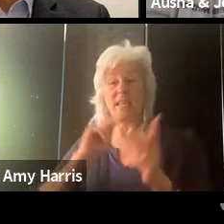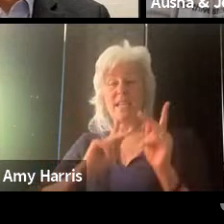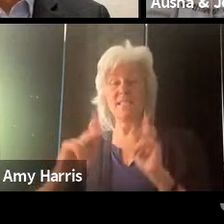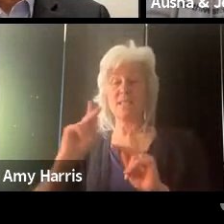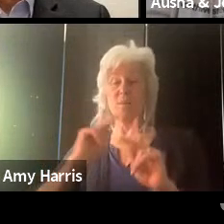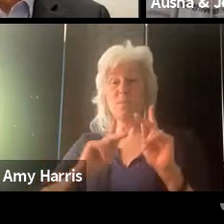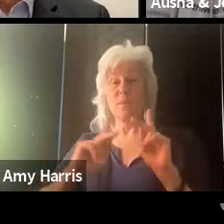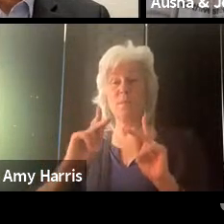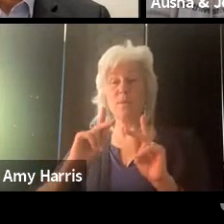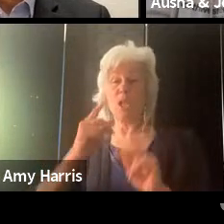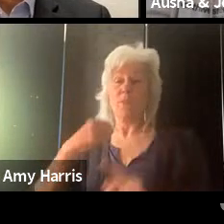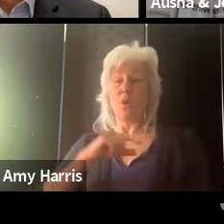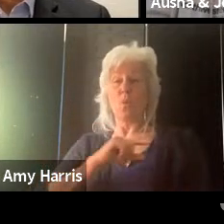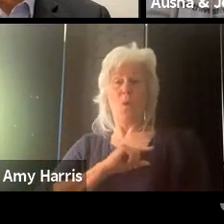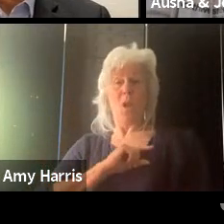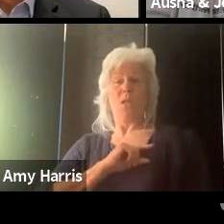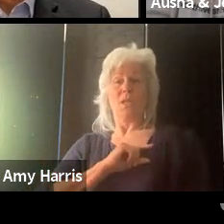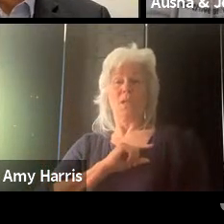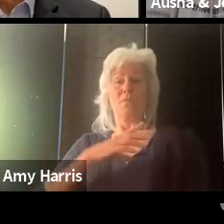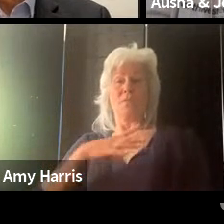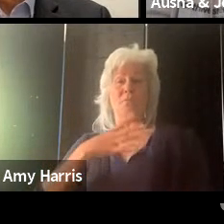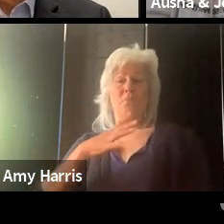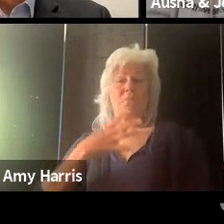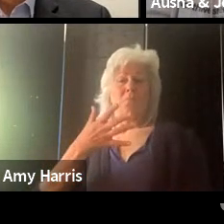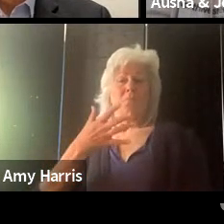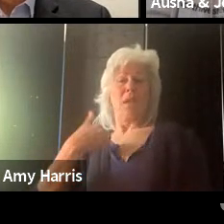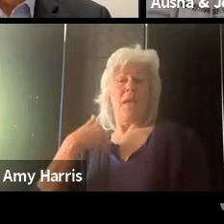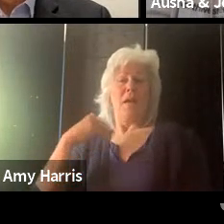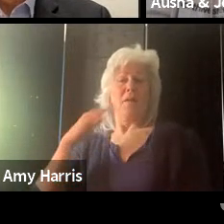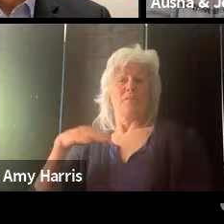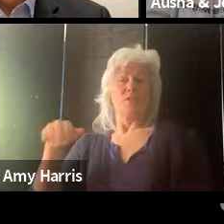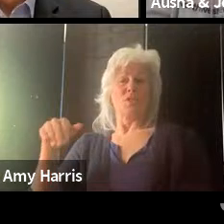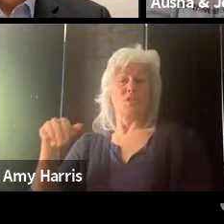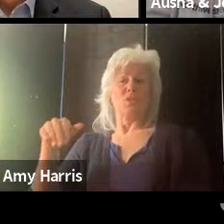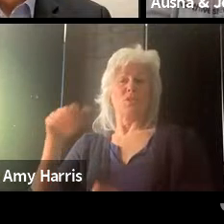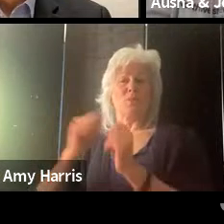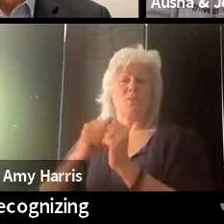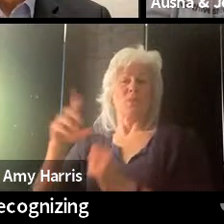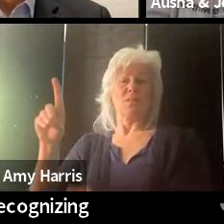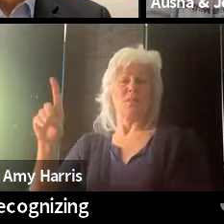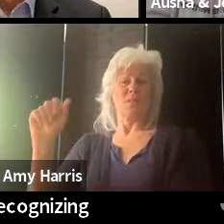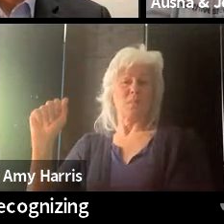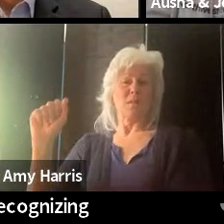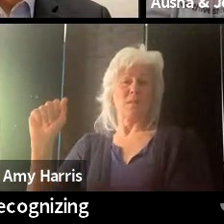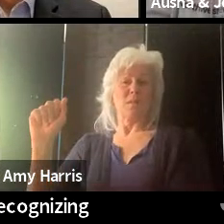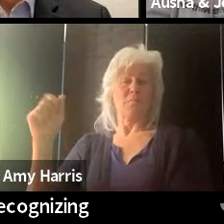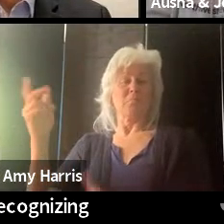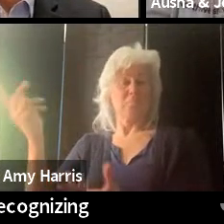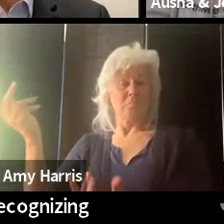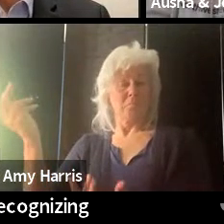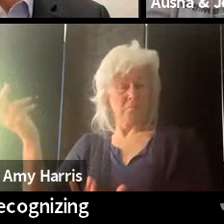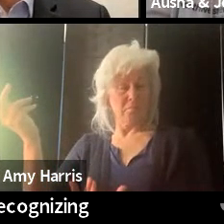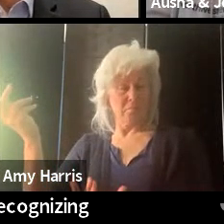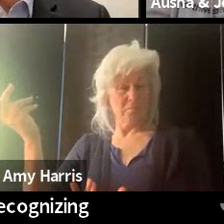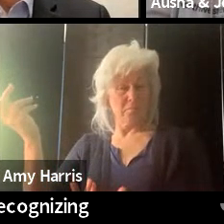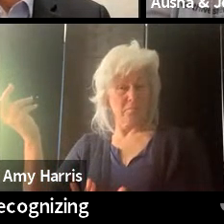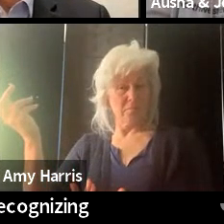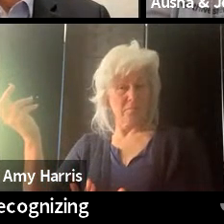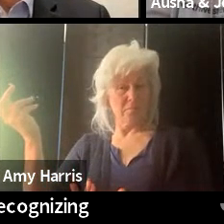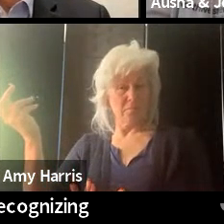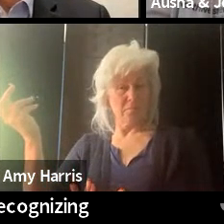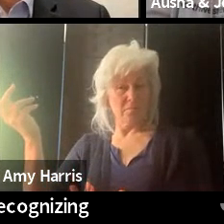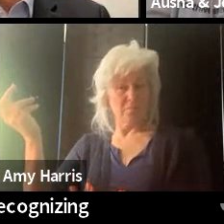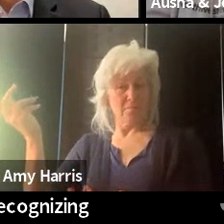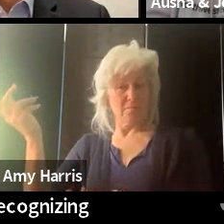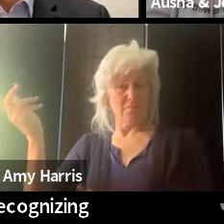of quality who had children who had a developmental disability. That war